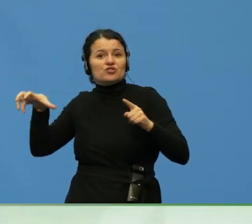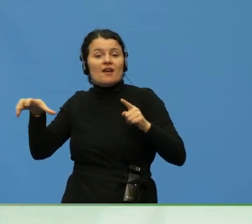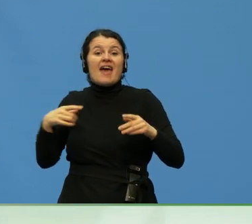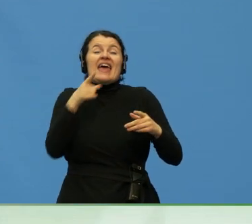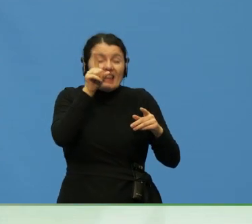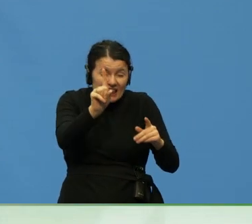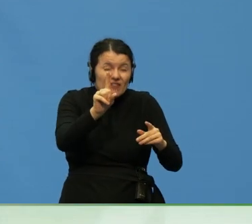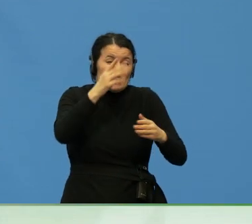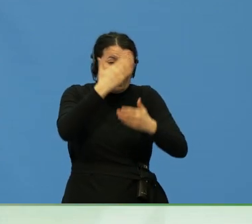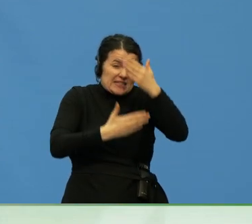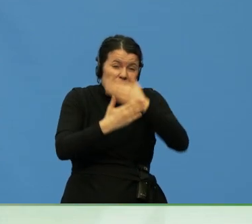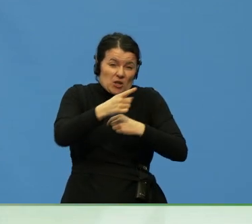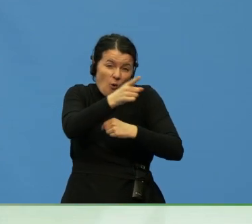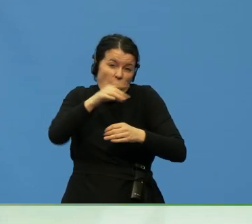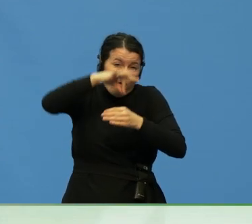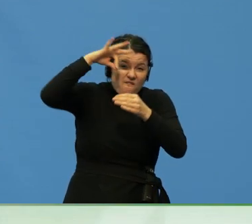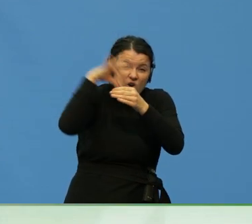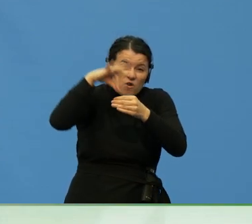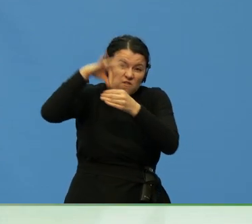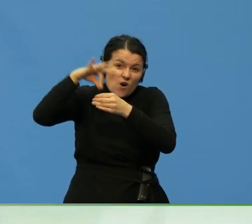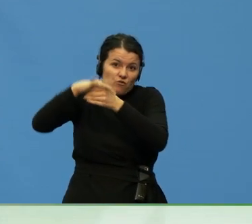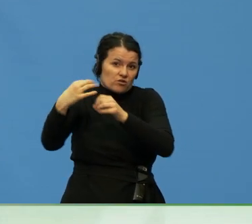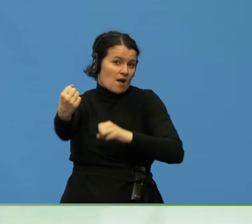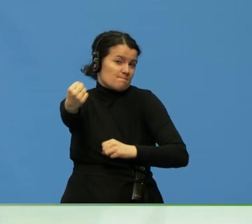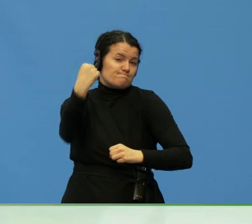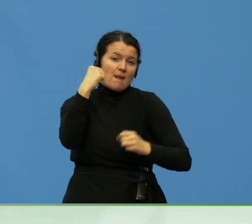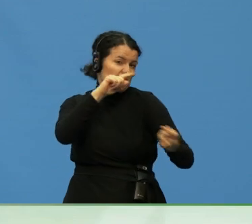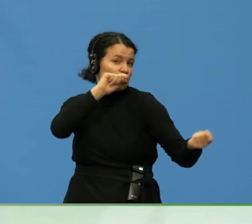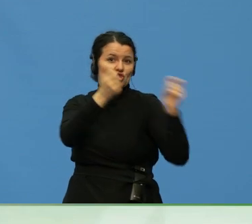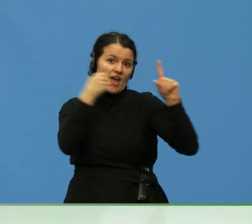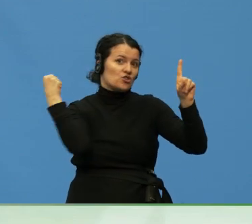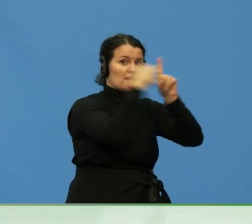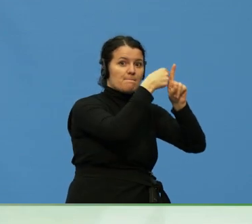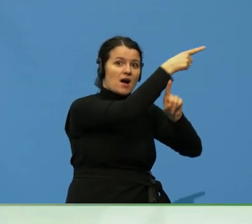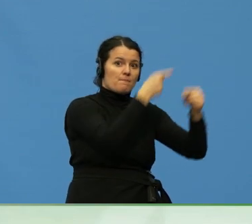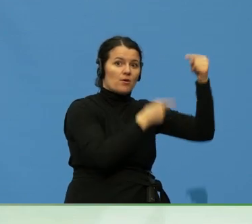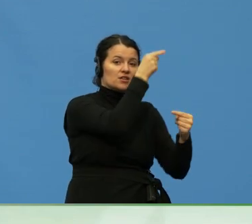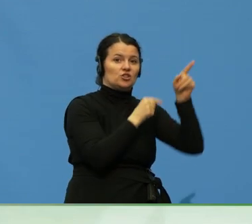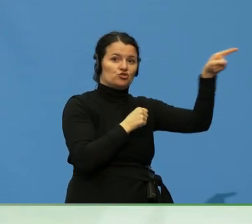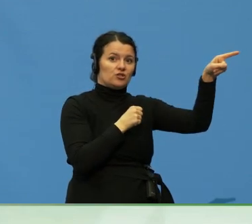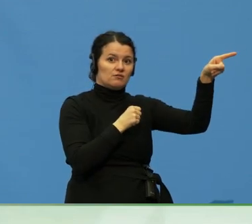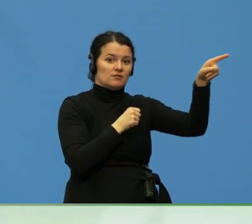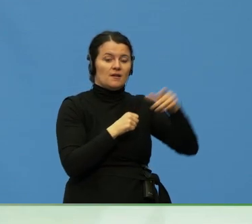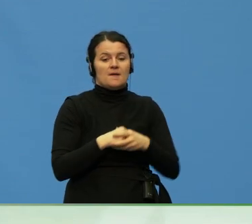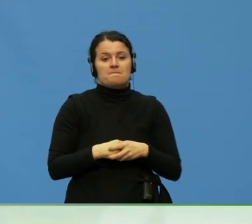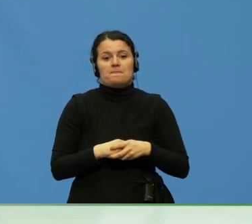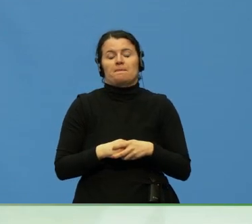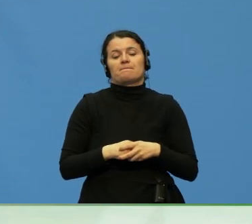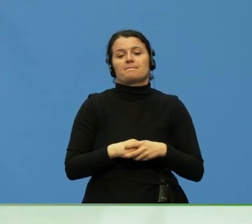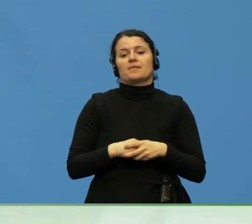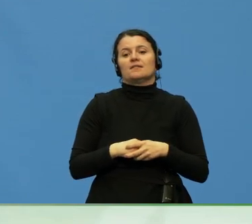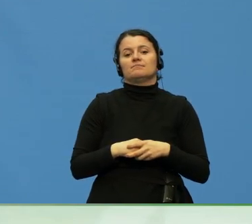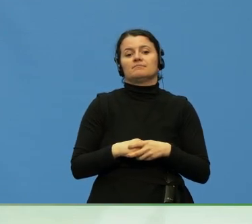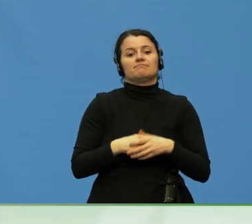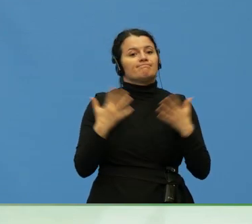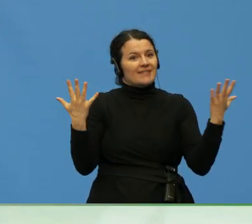a significant. I think the political party in our country that figures out that this is someone to whom, some group to whom